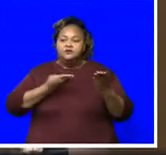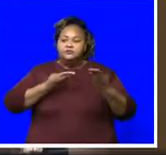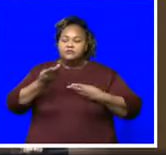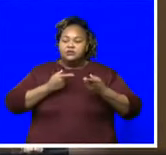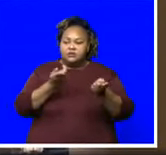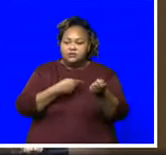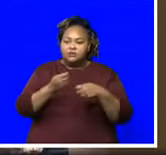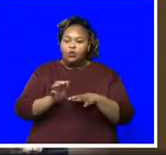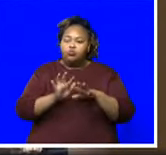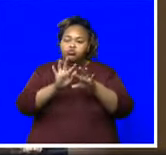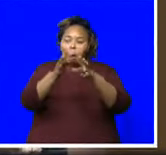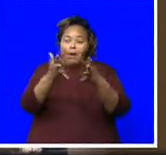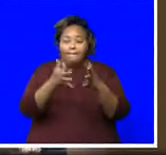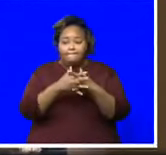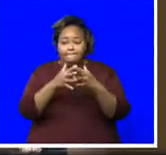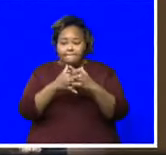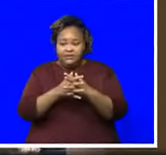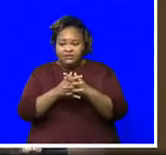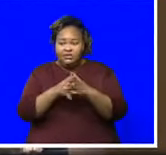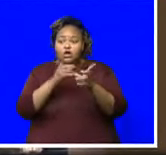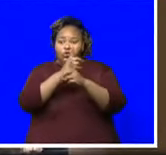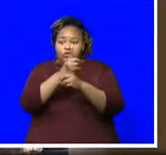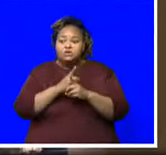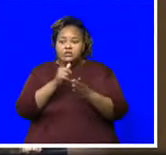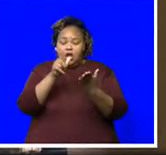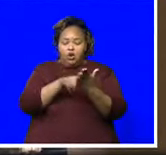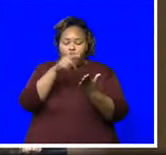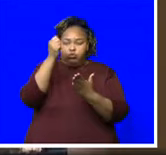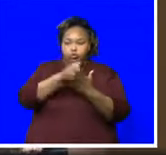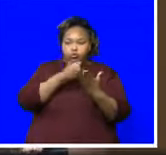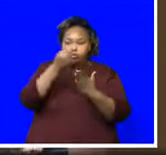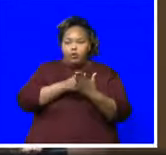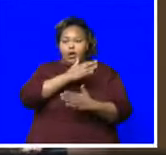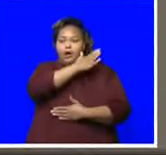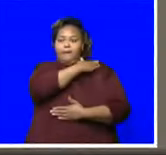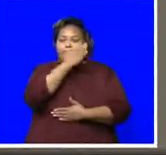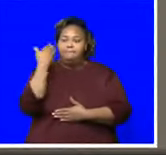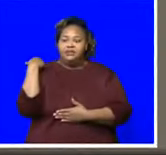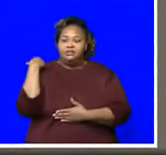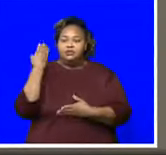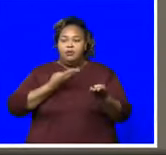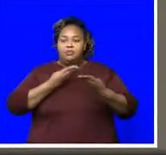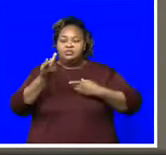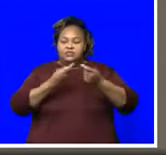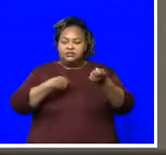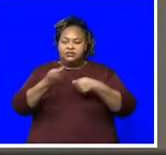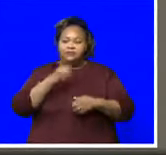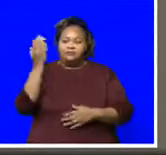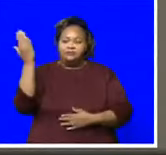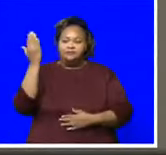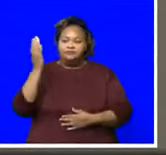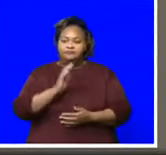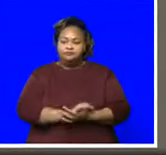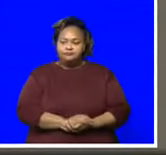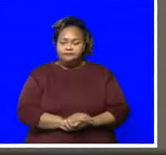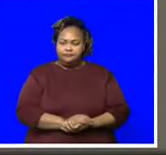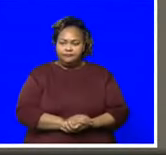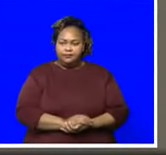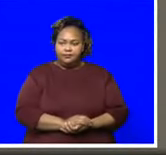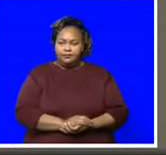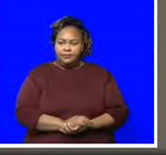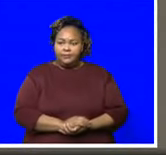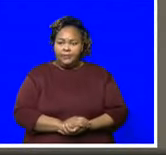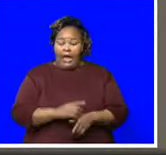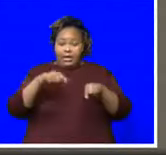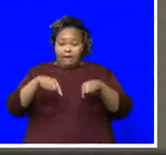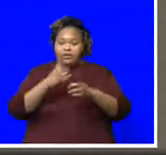mthetho losakhankanywa. Induna yaleli tiko Mancuba Khumalo iyachaza. Lokukhulu lesikhuluma kulamhla ngokuthi